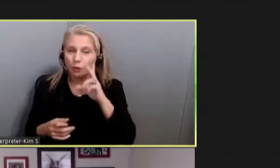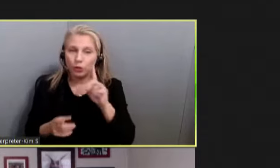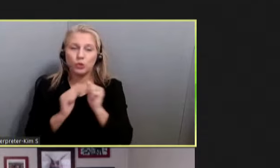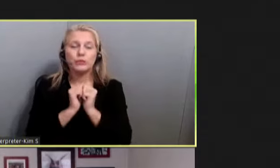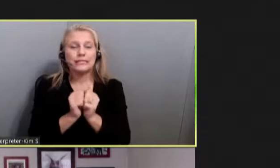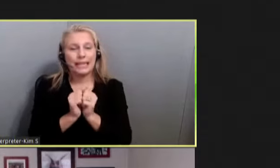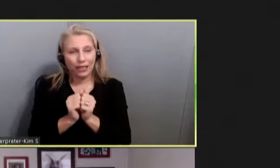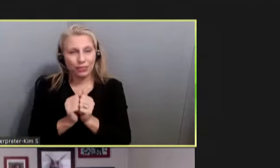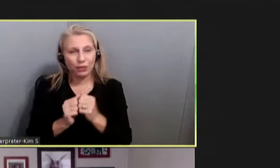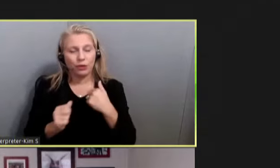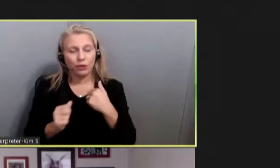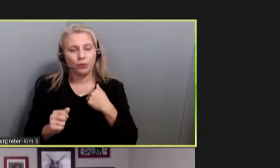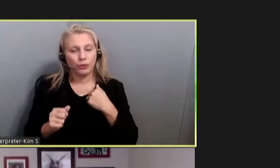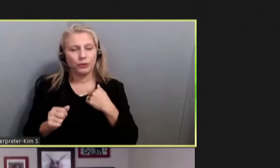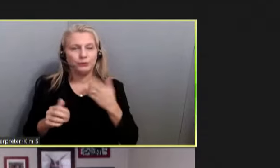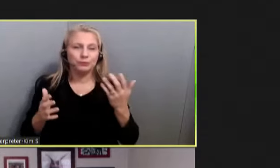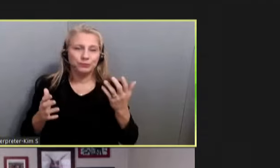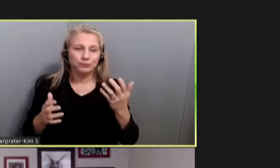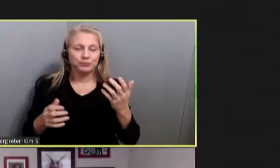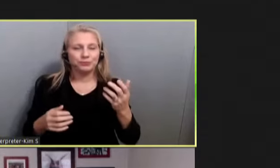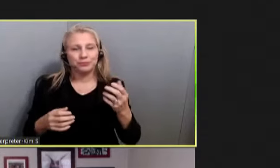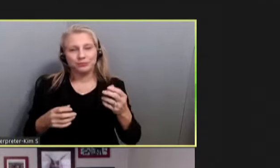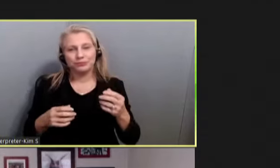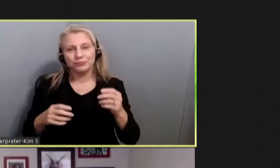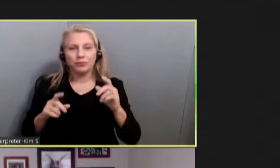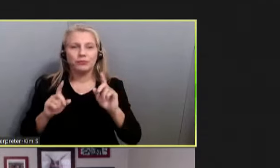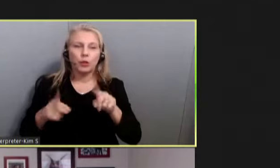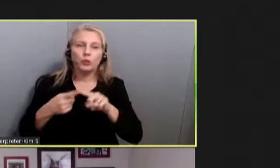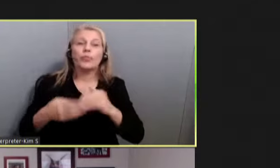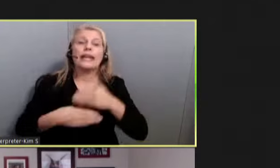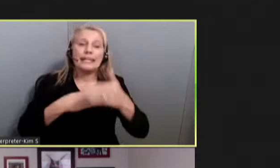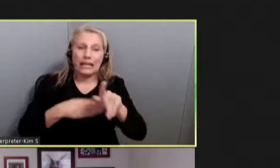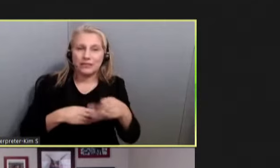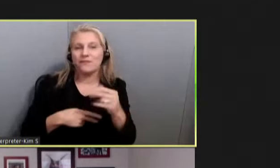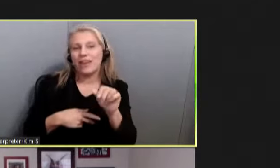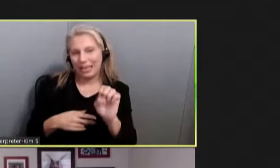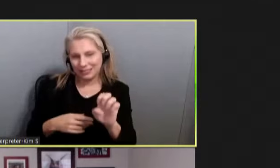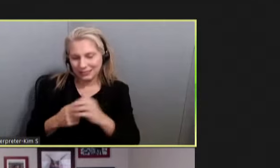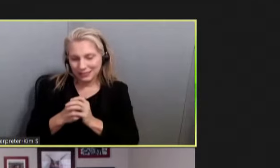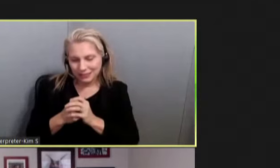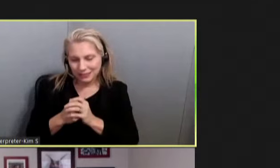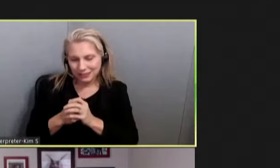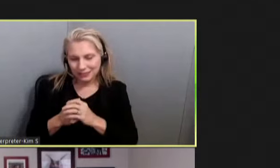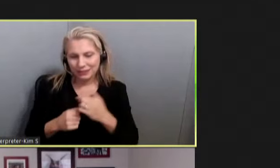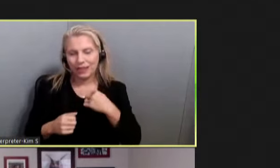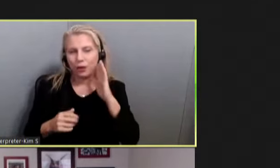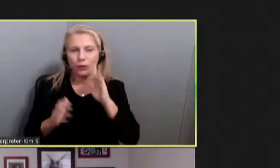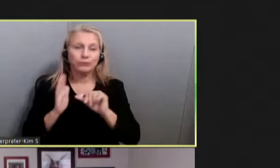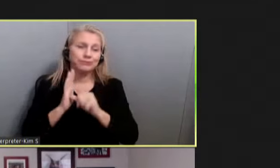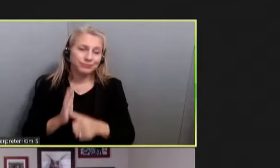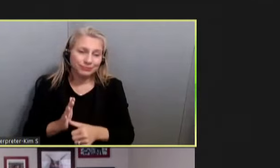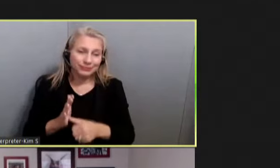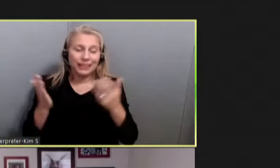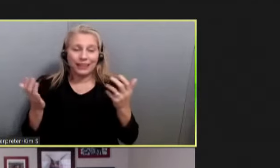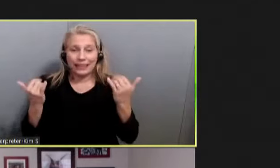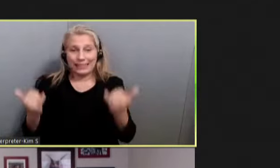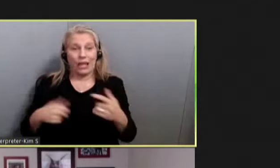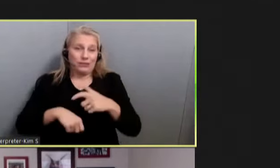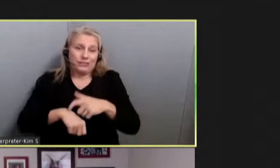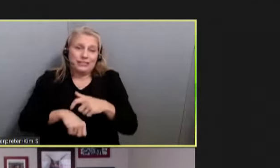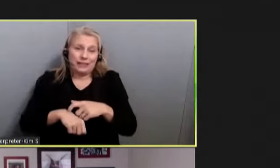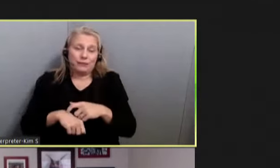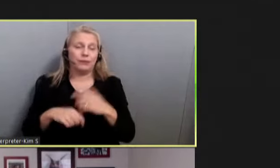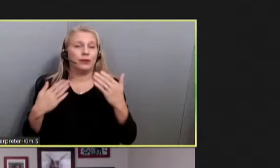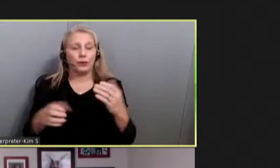together as we move into the next phase of this. I will reiterate, if this is the time to